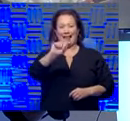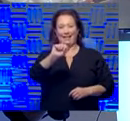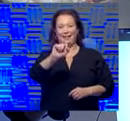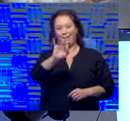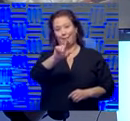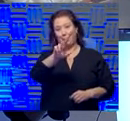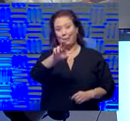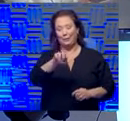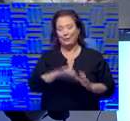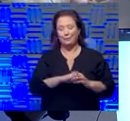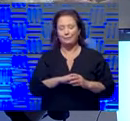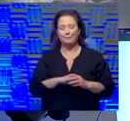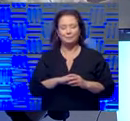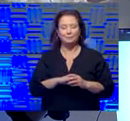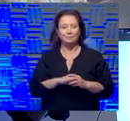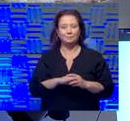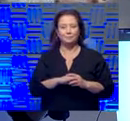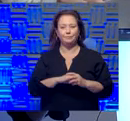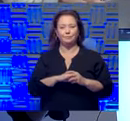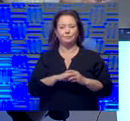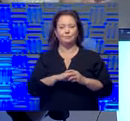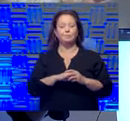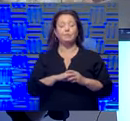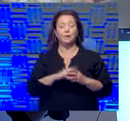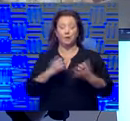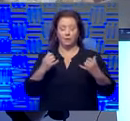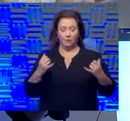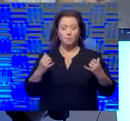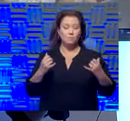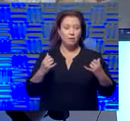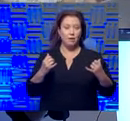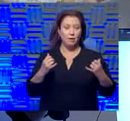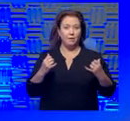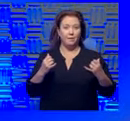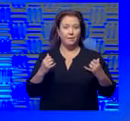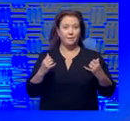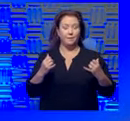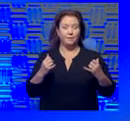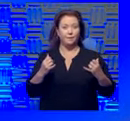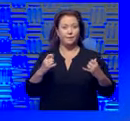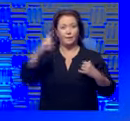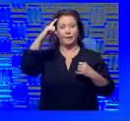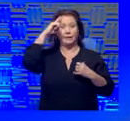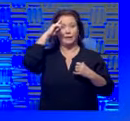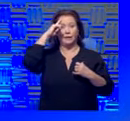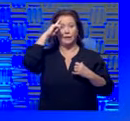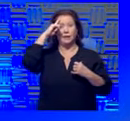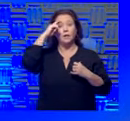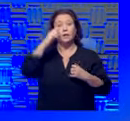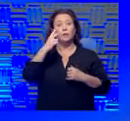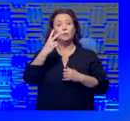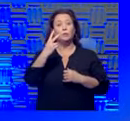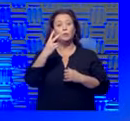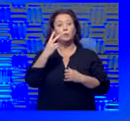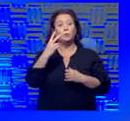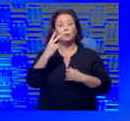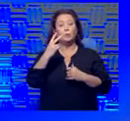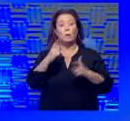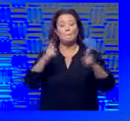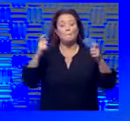others. Dengue fever. Yeah, actually, right now they thought, well, are there 2 different major types of the